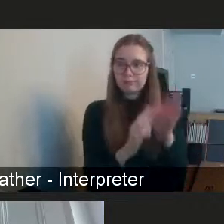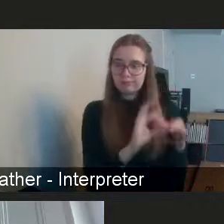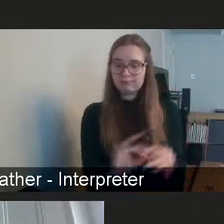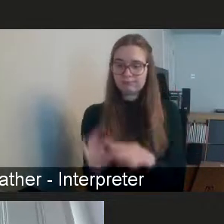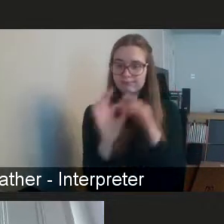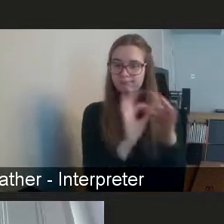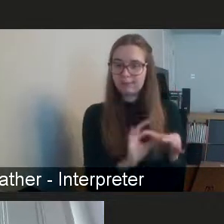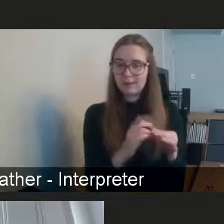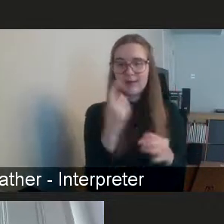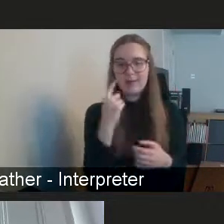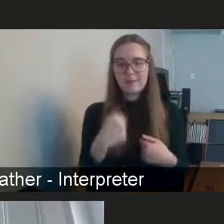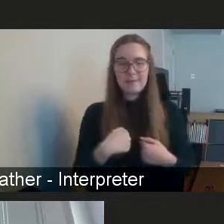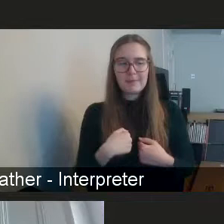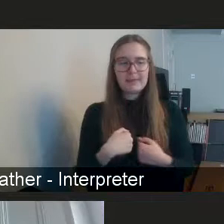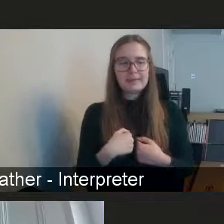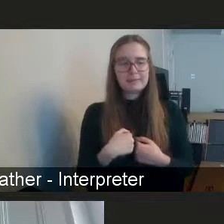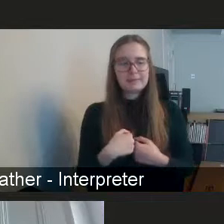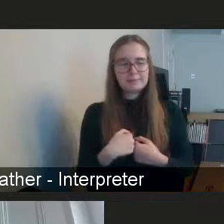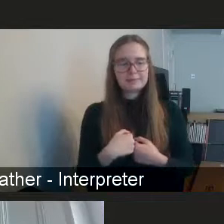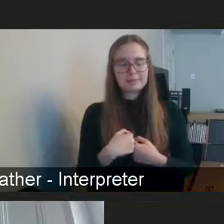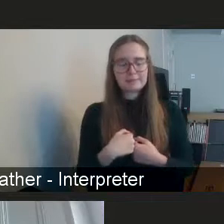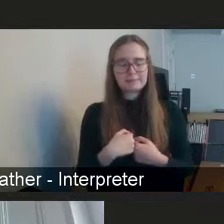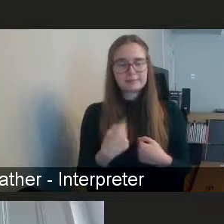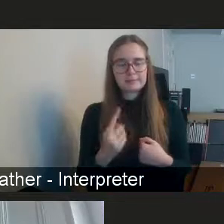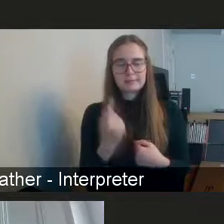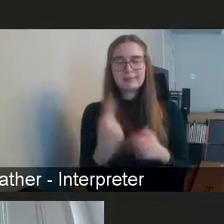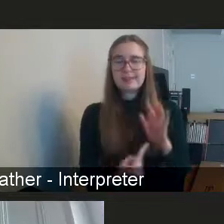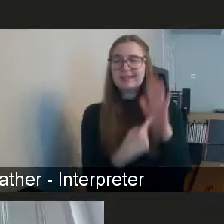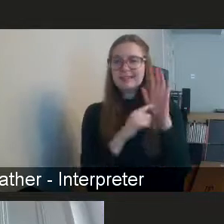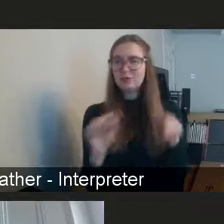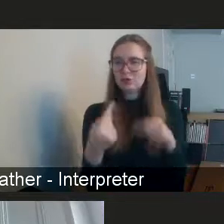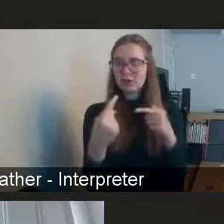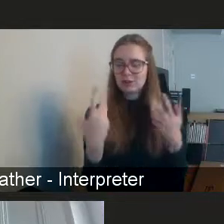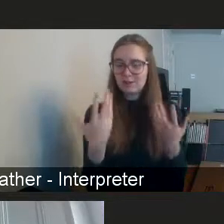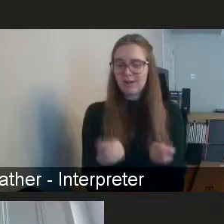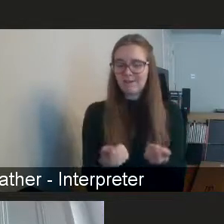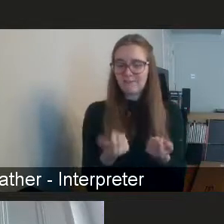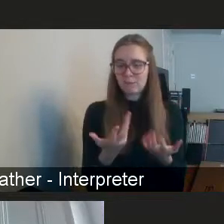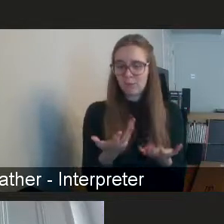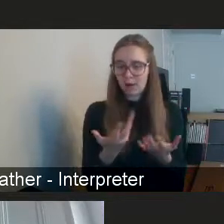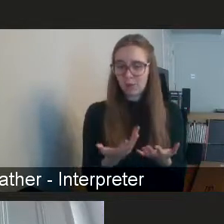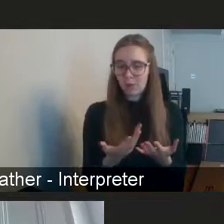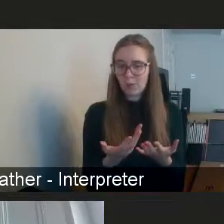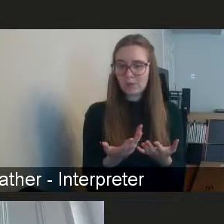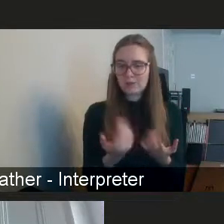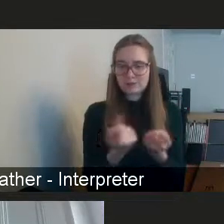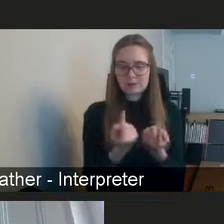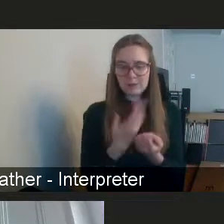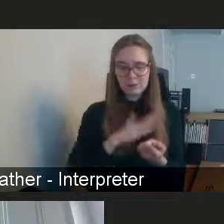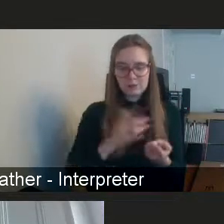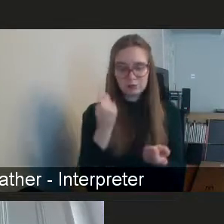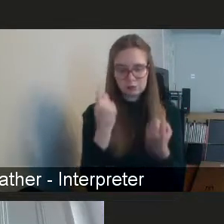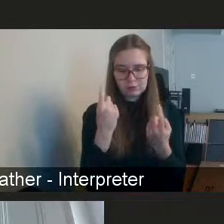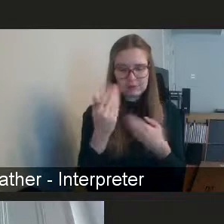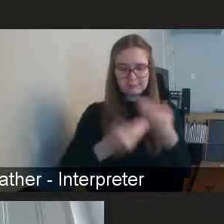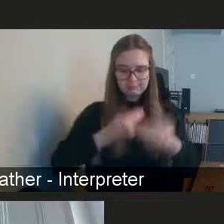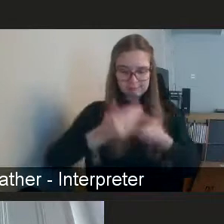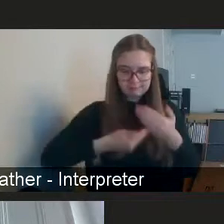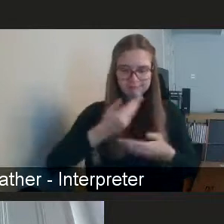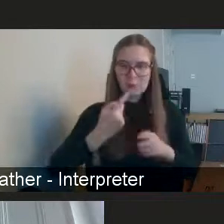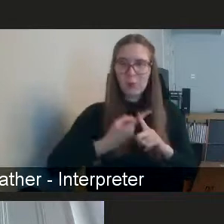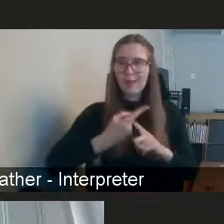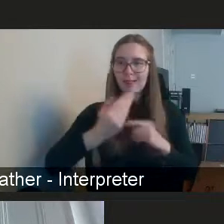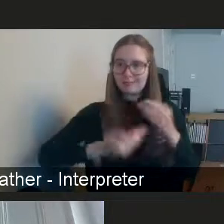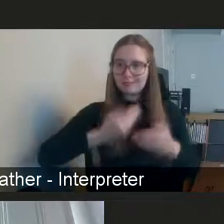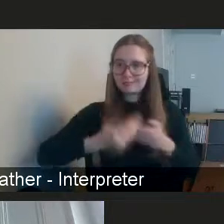the, you know, for me, that's one of the key challenges that we have, and one of the things that we need to get to grips with sooner rather than later,